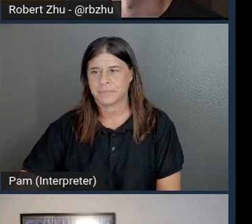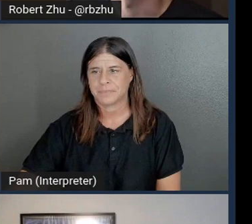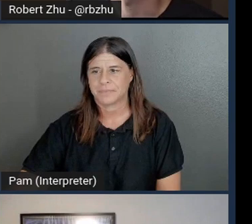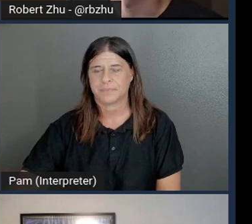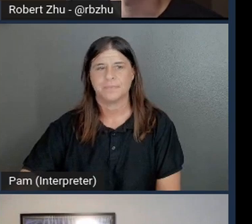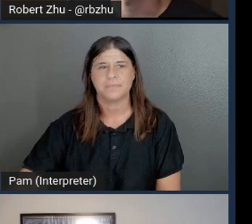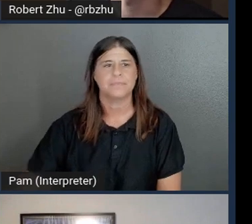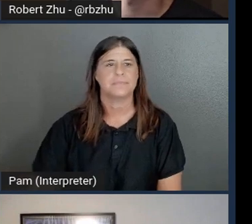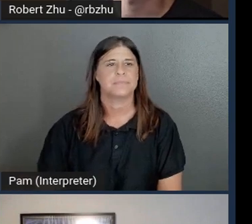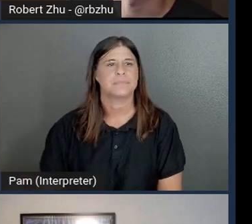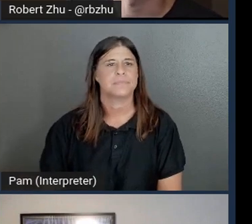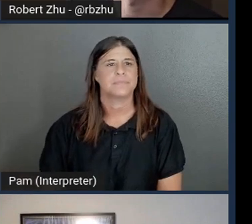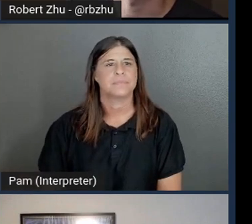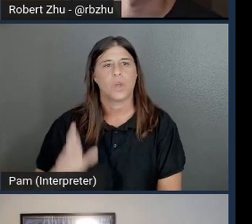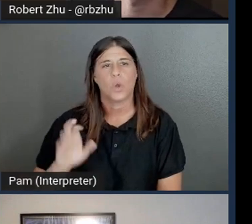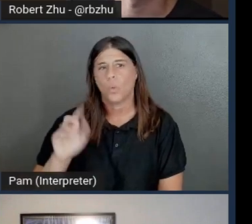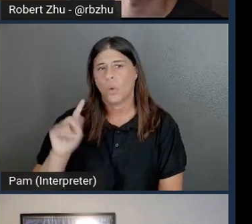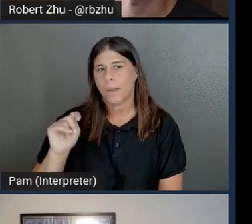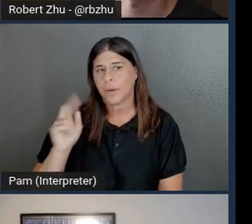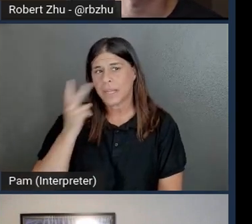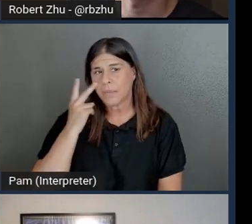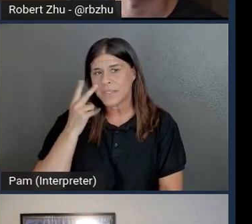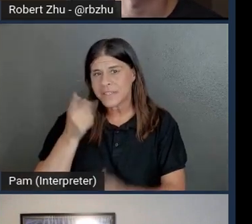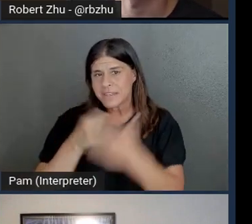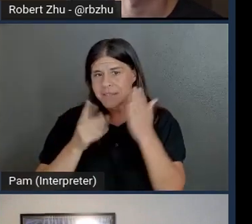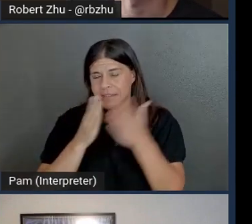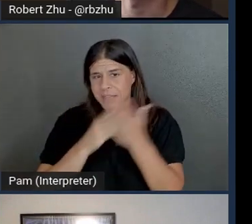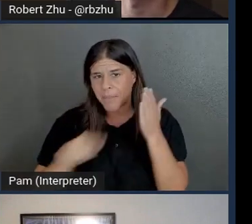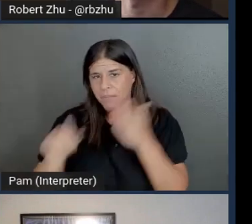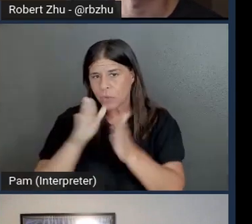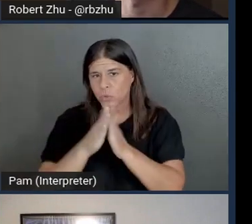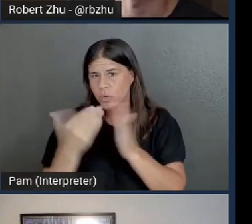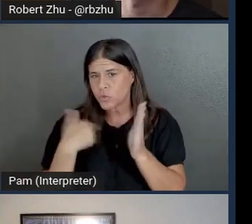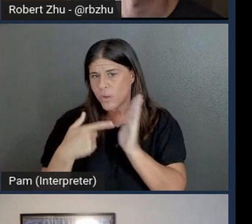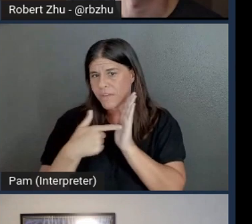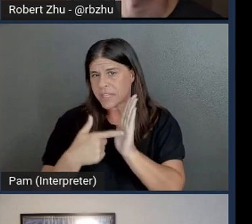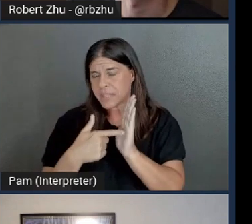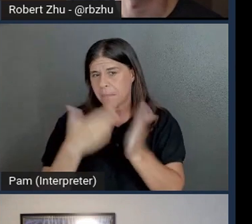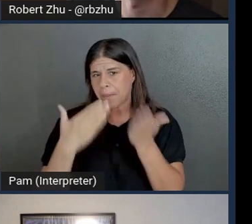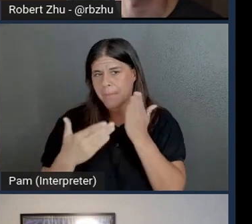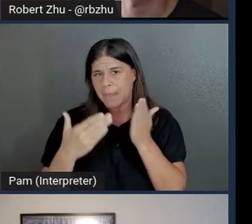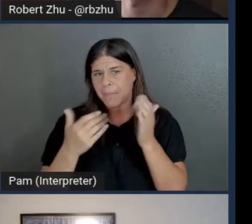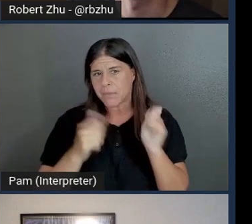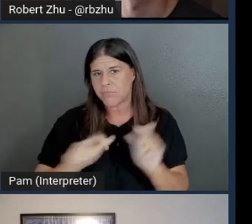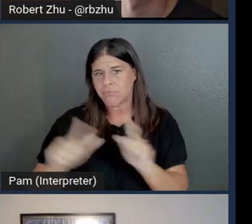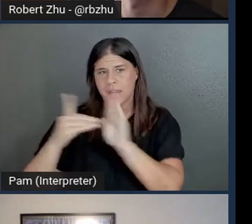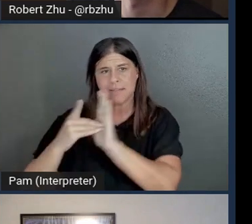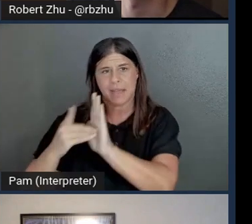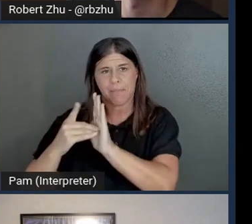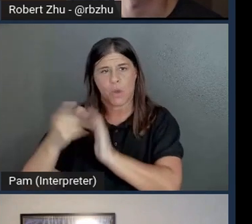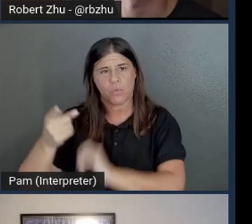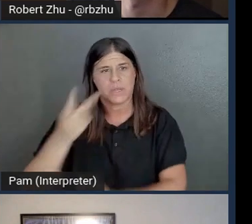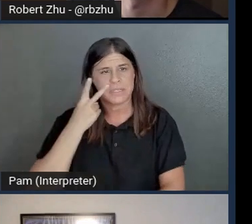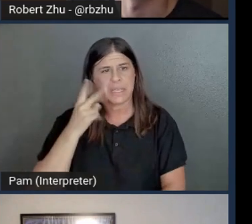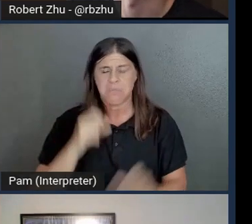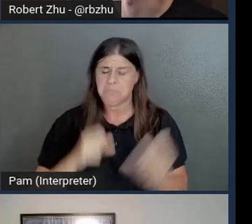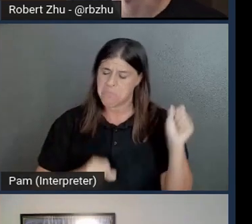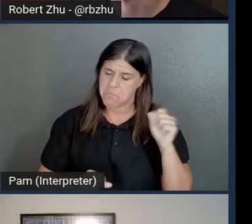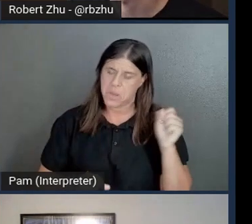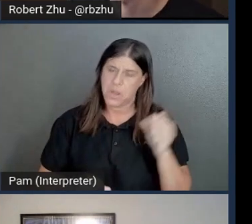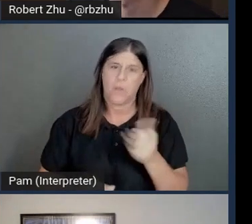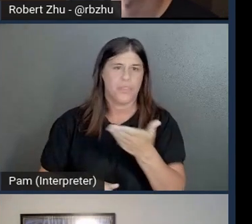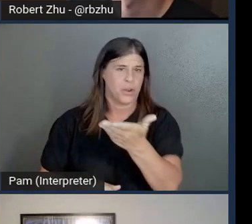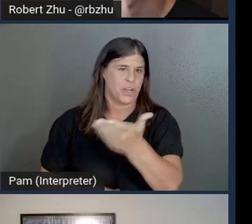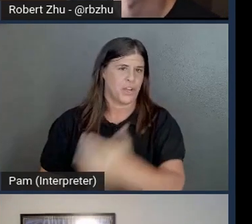Absolutely. Well, can we see some of these queries in action? Do we have an example? Maybe we can flip over to a demo and see. Yeah. Oh, there you